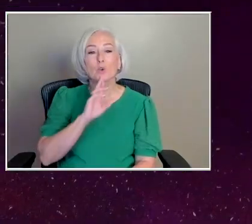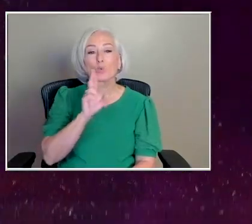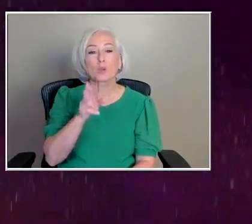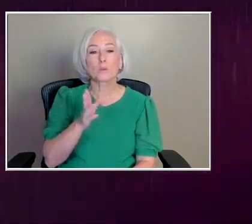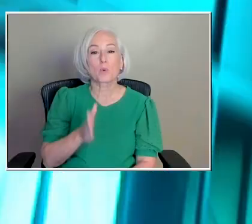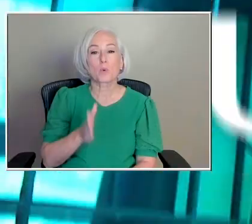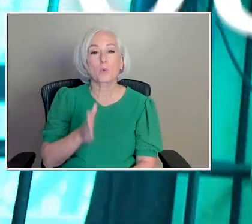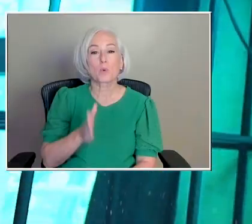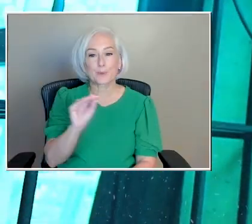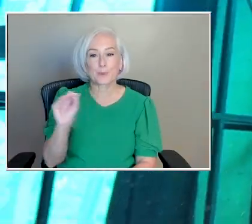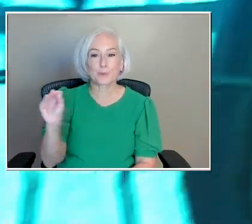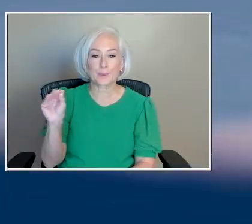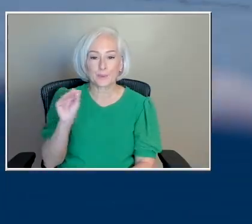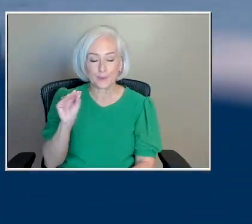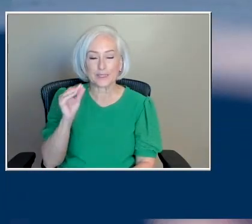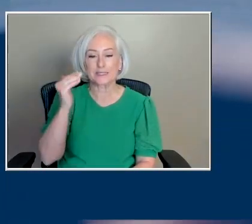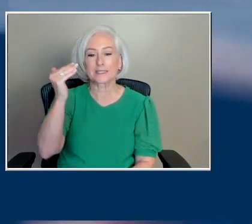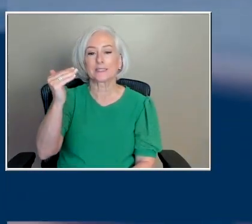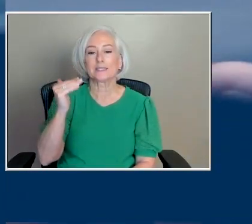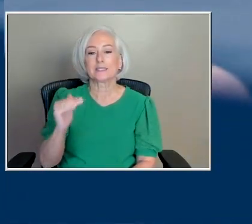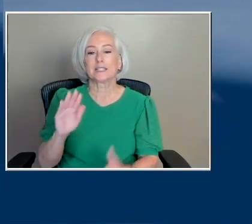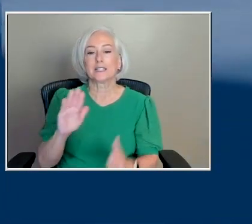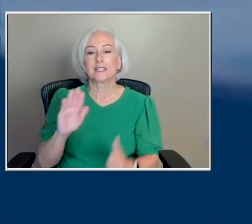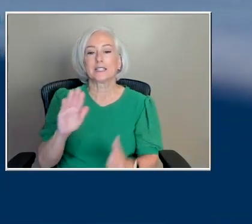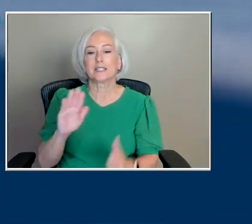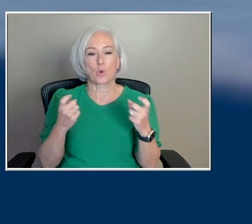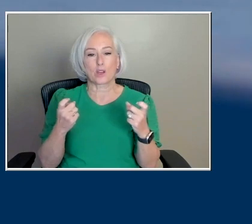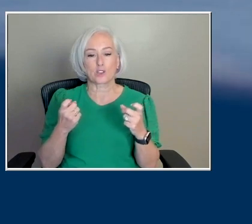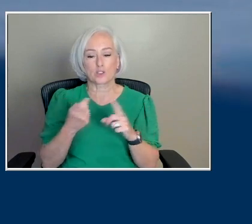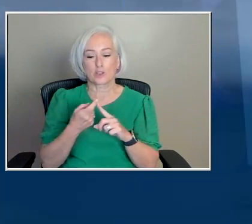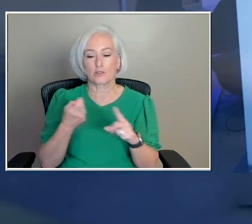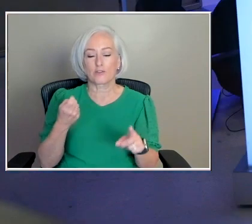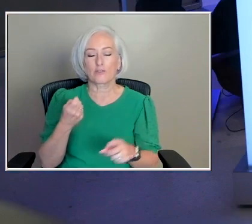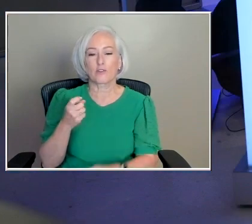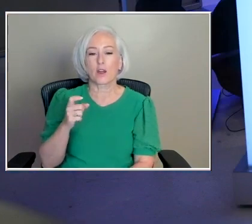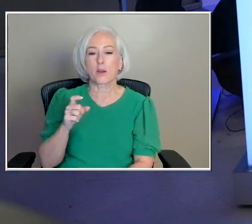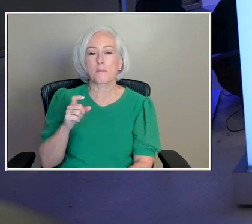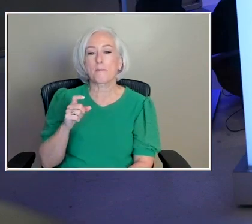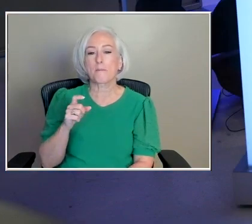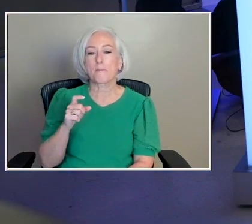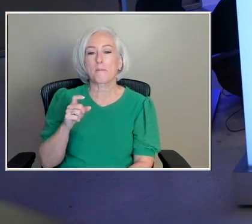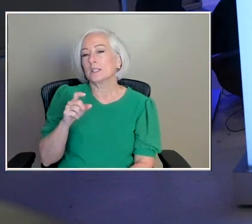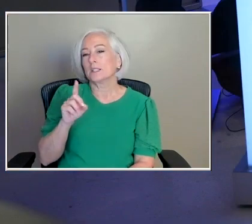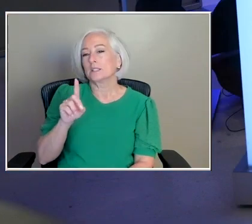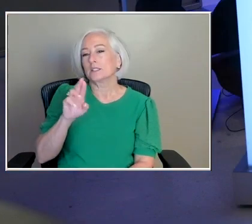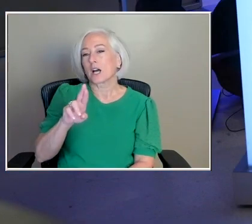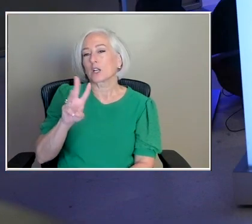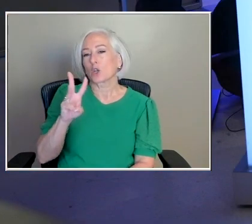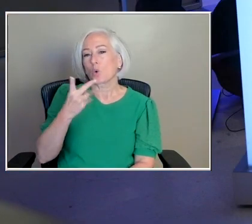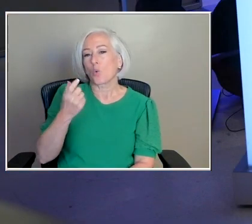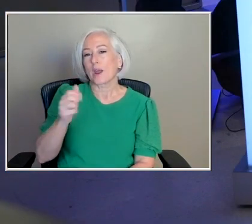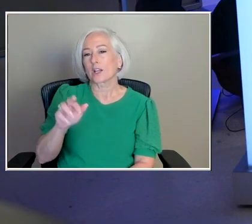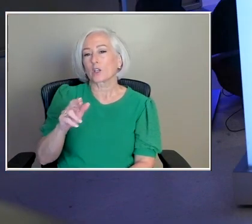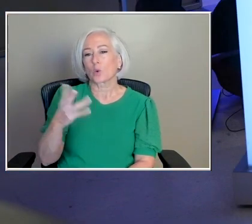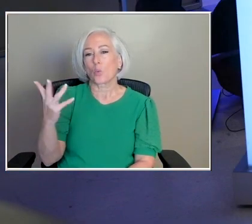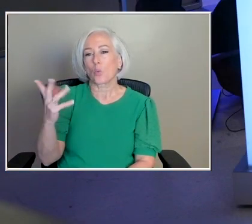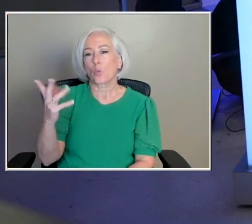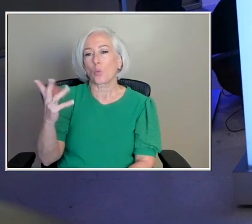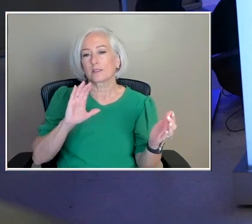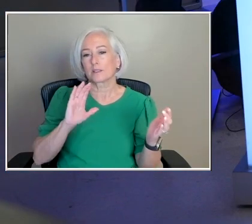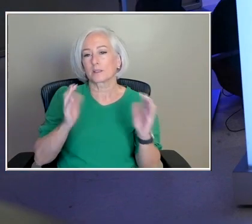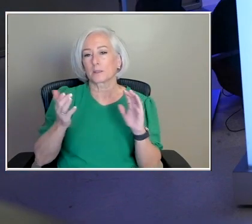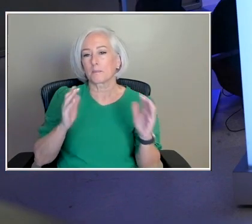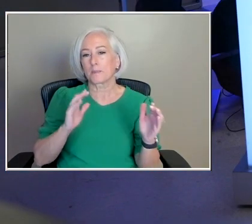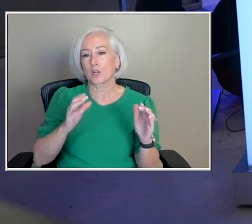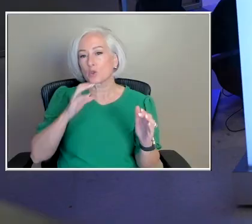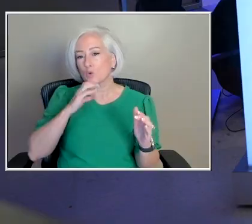Let's get to our community questions. A question for Dr. Wagner. What is different about treating breast cancer in younger women? Oh,